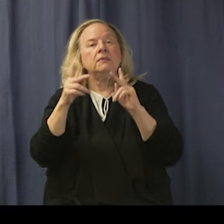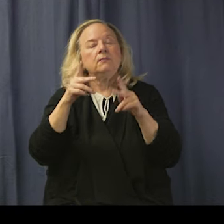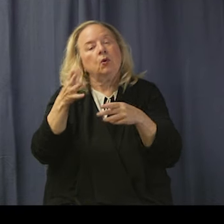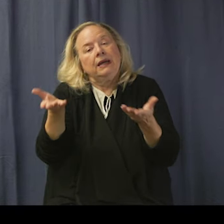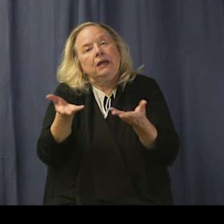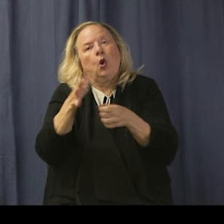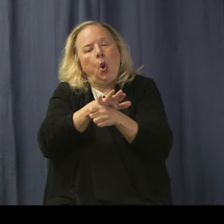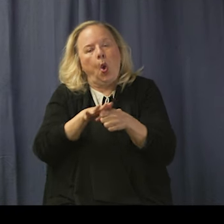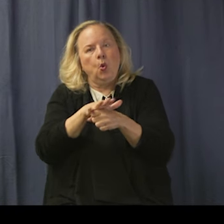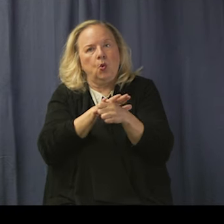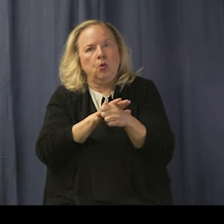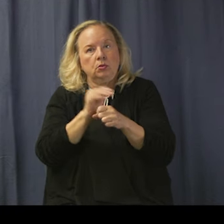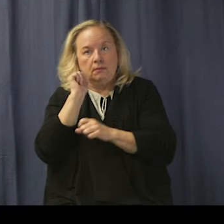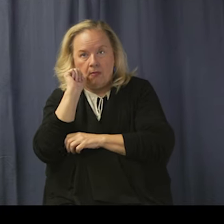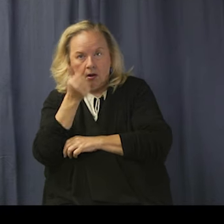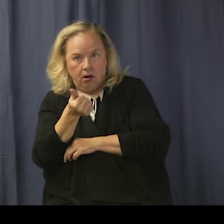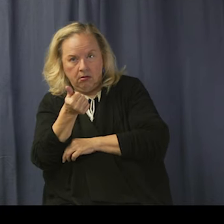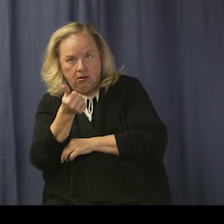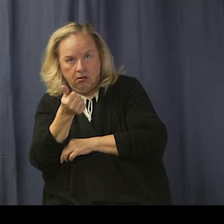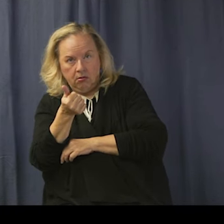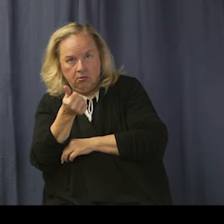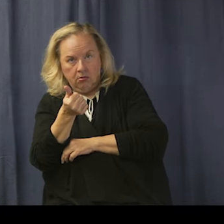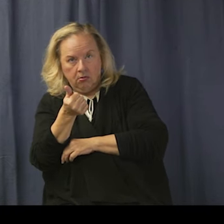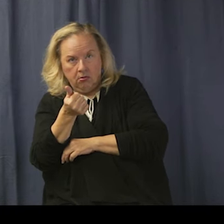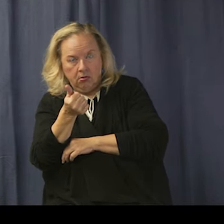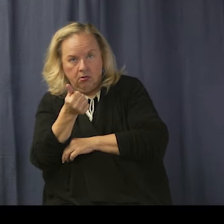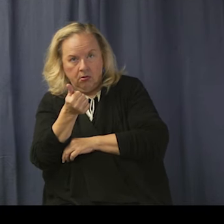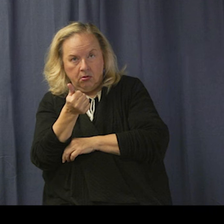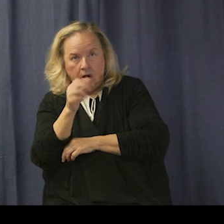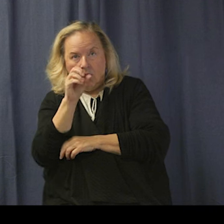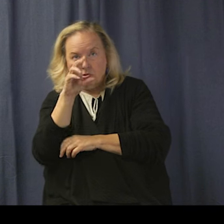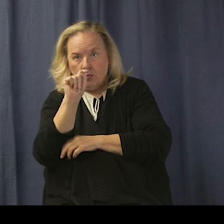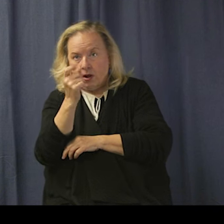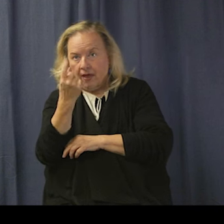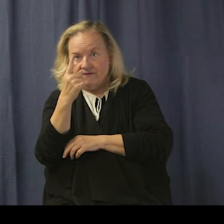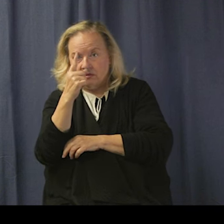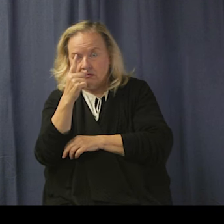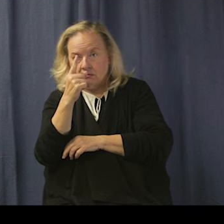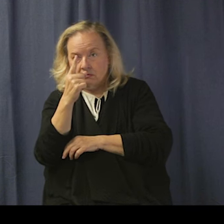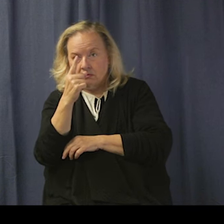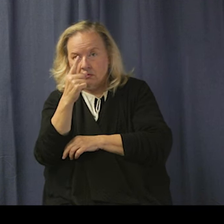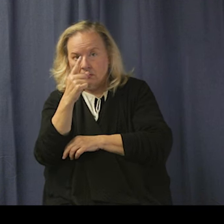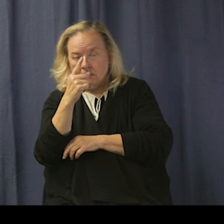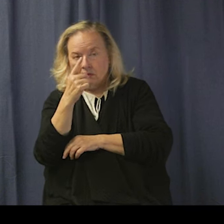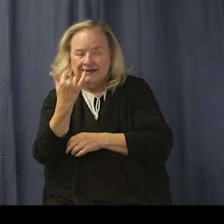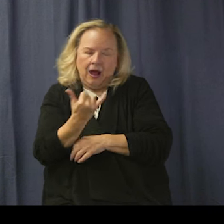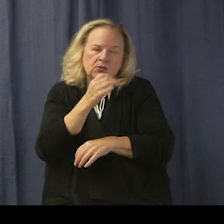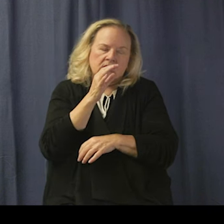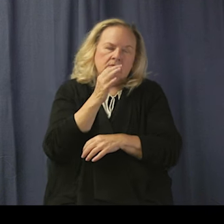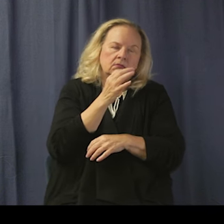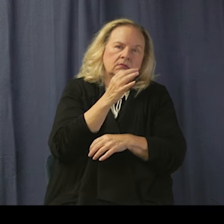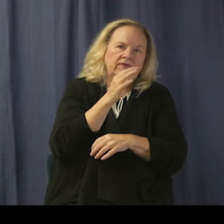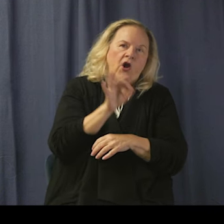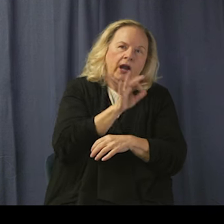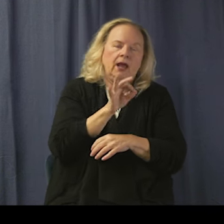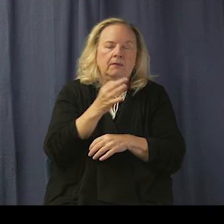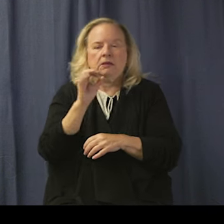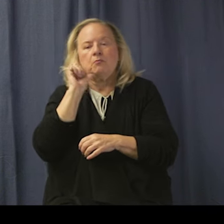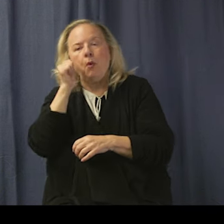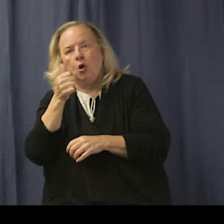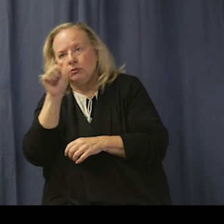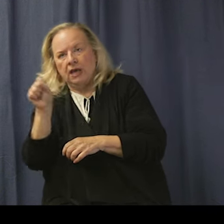couple announcements. Tomorrow, here, this is the 11th Friday. Tomorrow, we're not going to meet here. And all of you